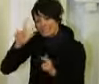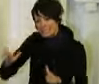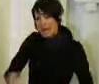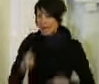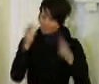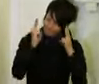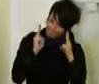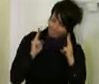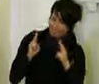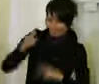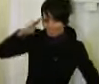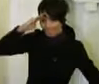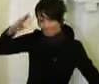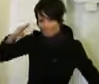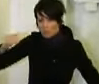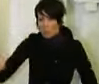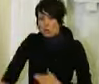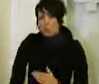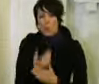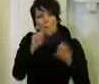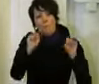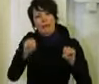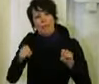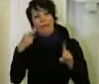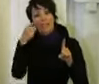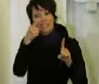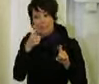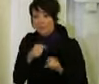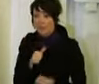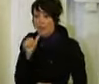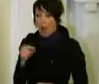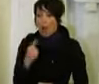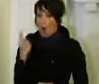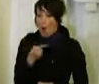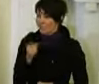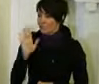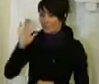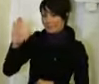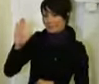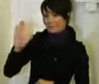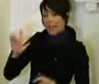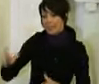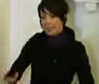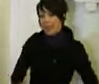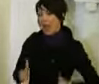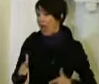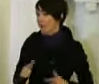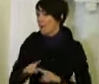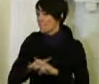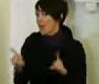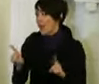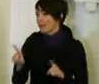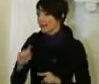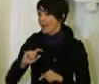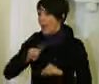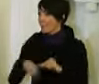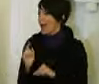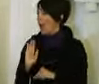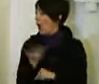his new possibilities, that it is not just about his life, but it's about